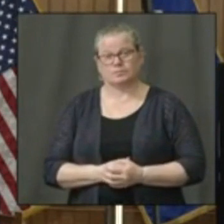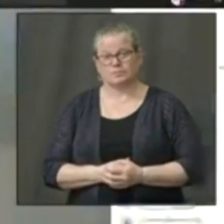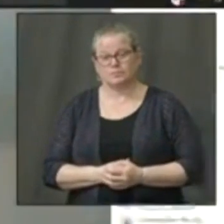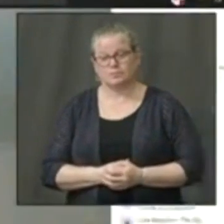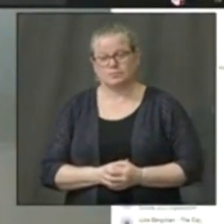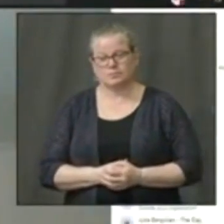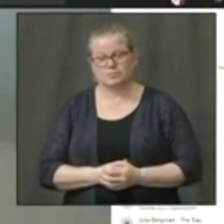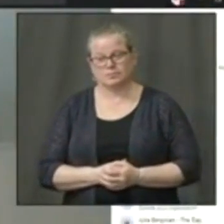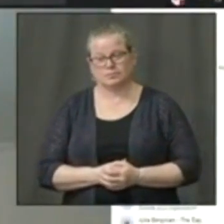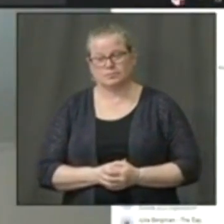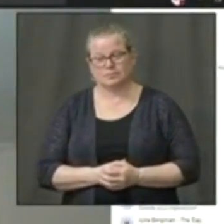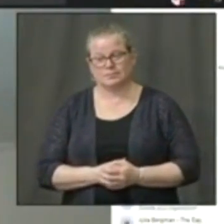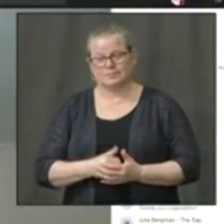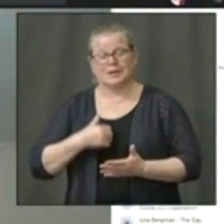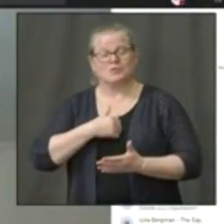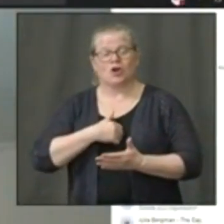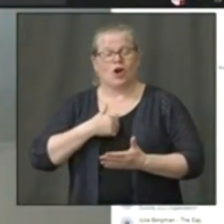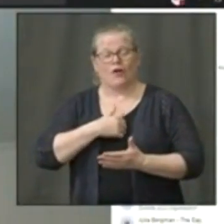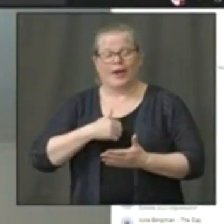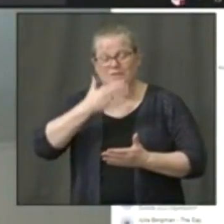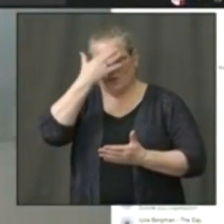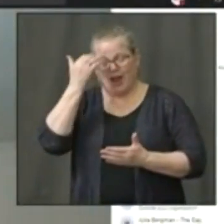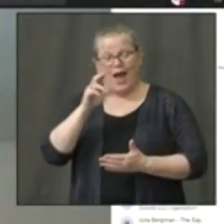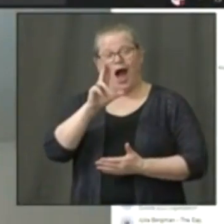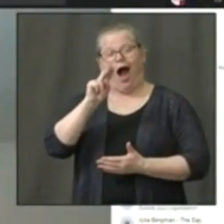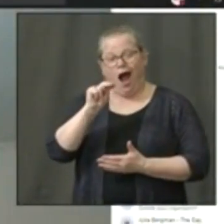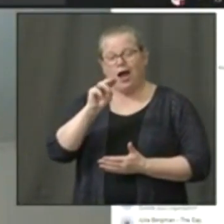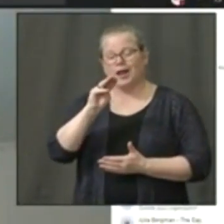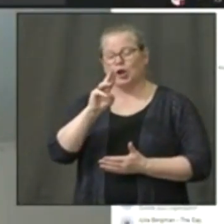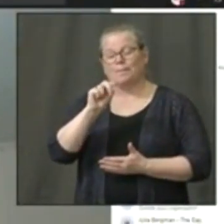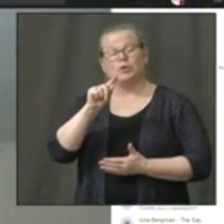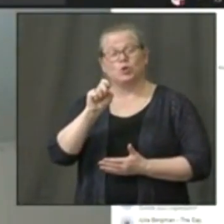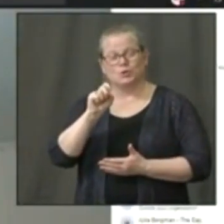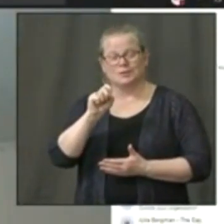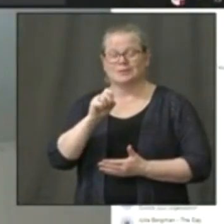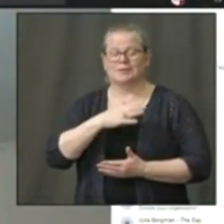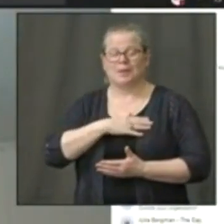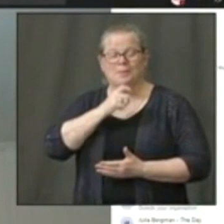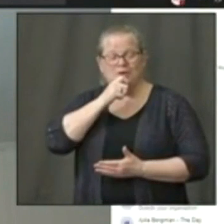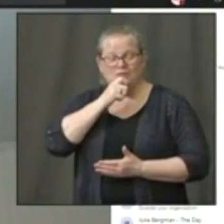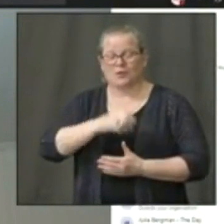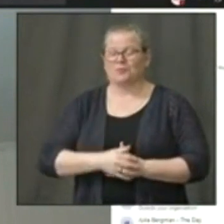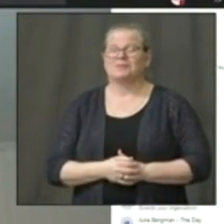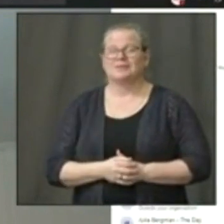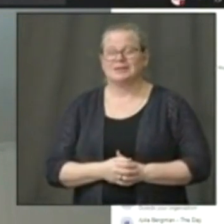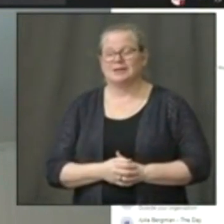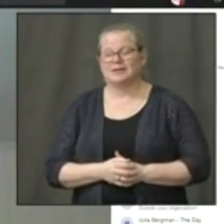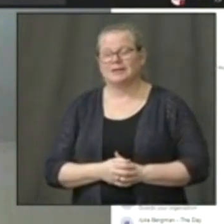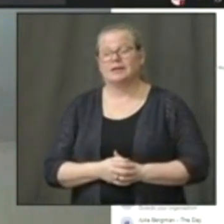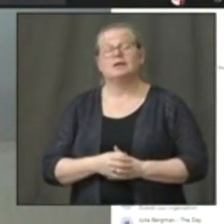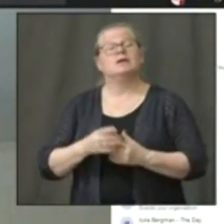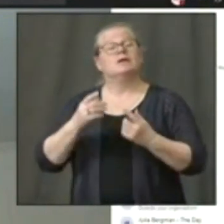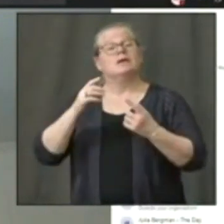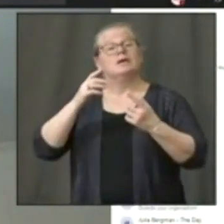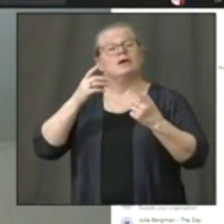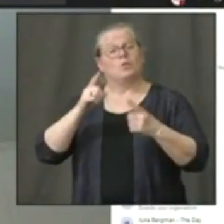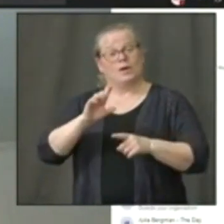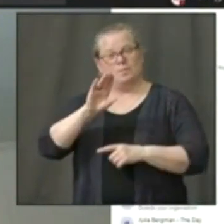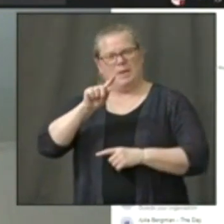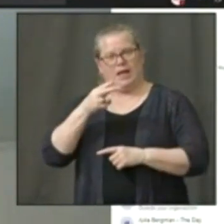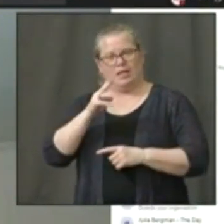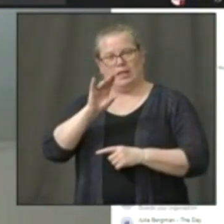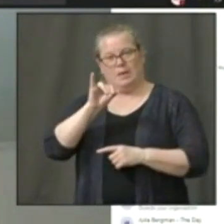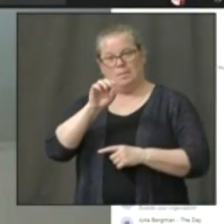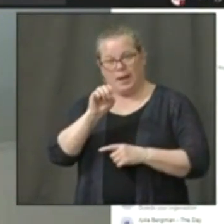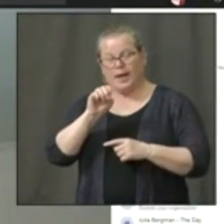I'm sorry, rookie mistake. What we're doing is all the children are screened on their way in